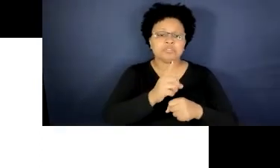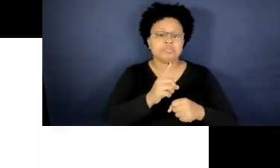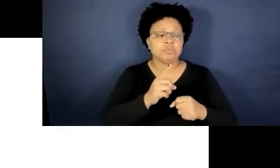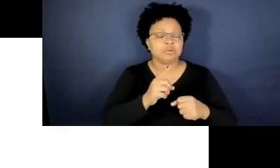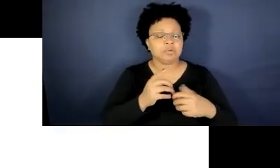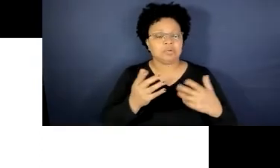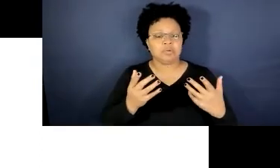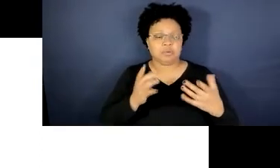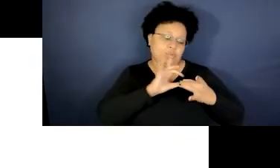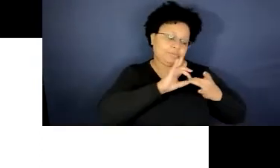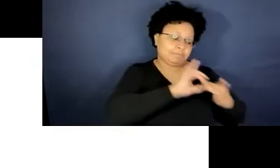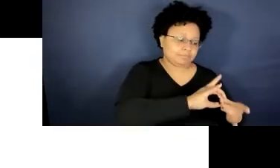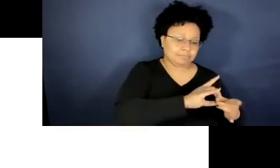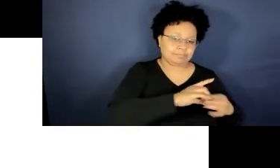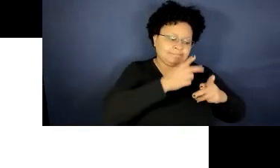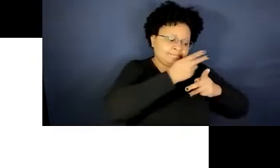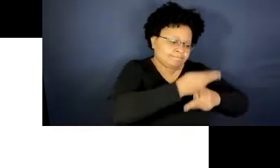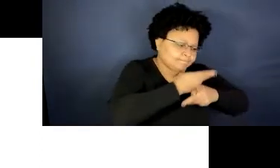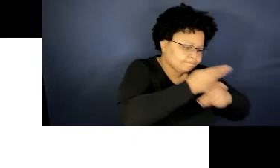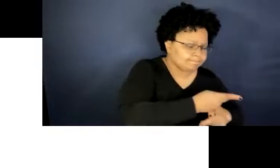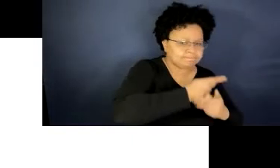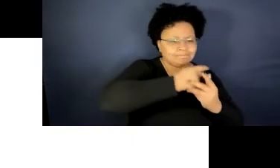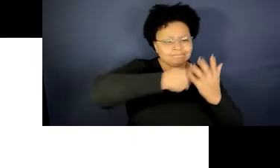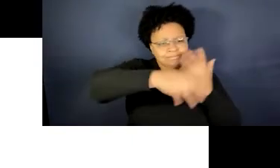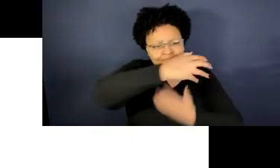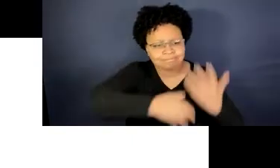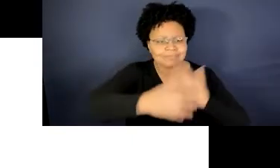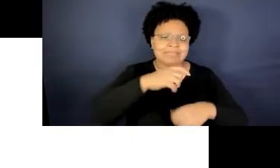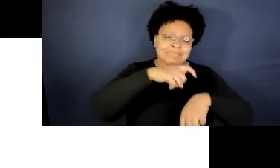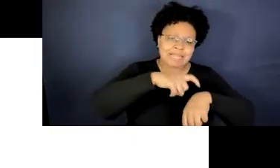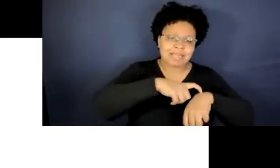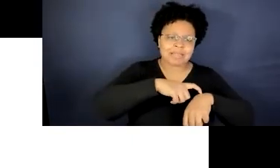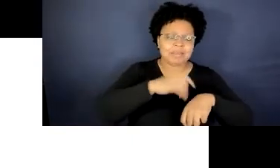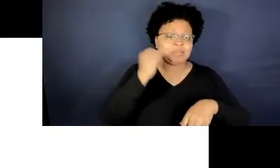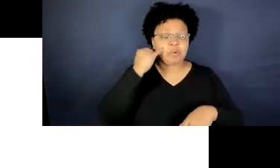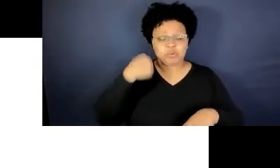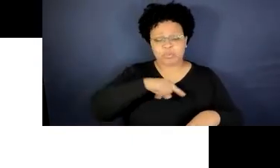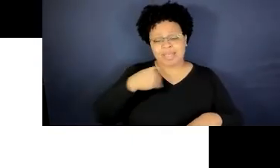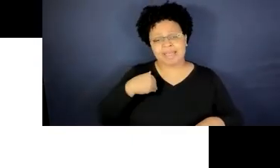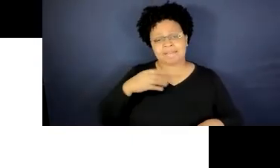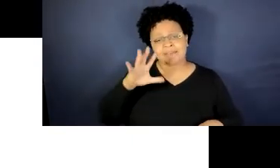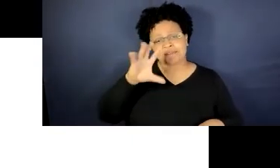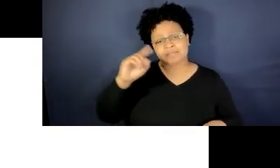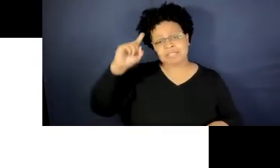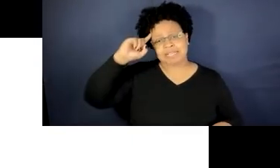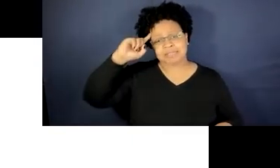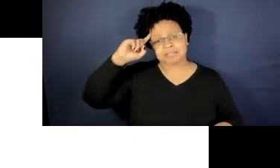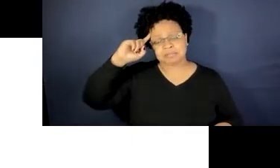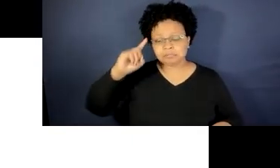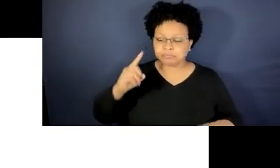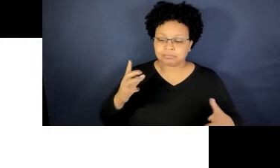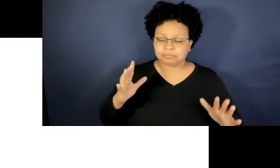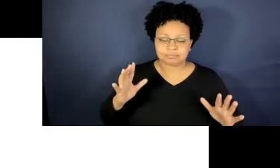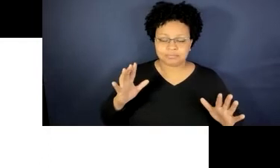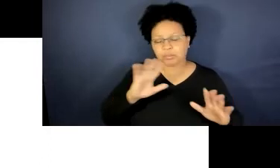attaching to our families. And the more time we spend with them, I don't care if we ain't got but 50 cents. 50 cents. Take that 50,